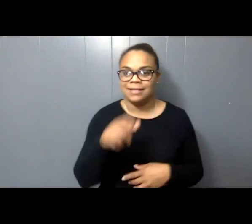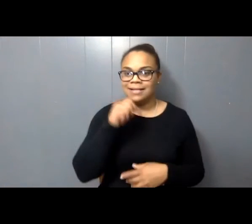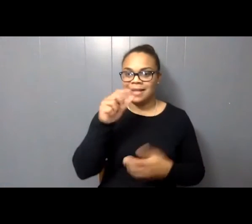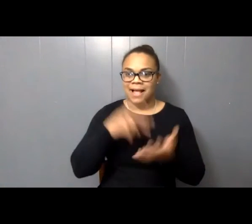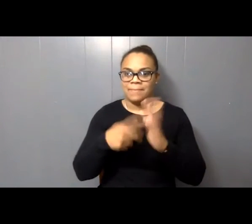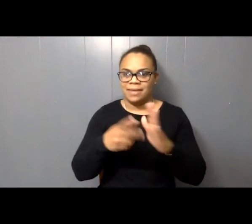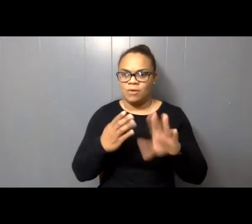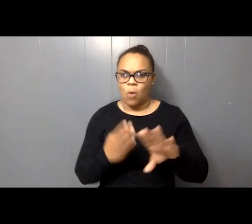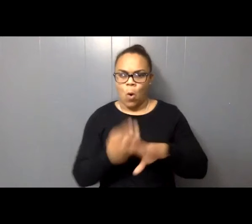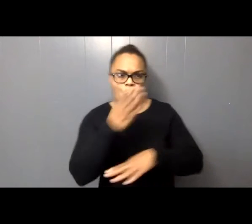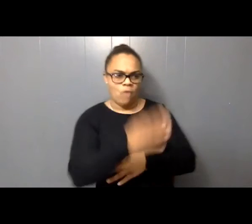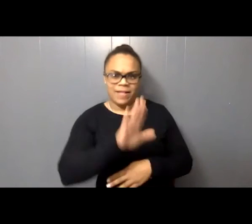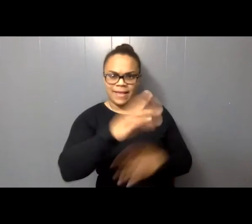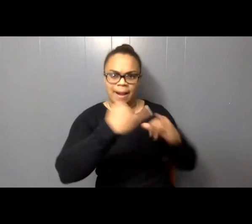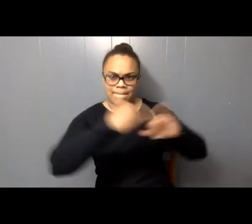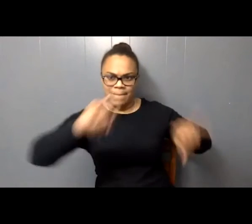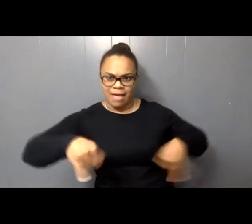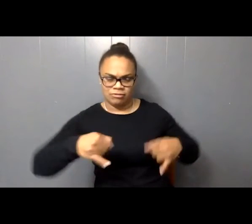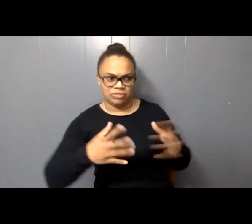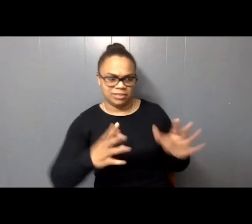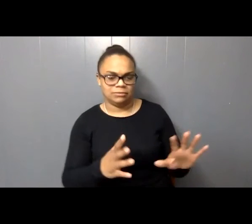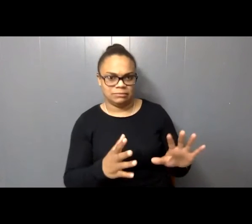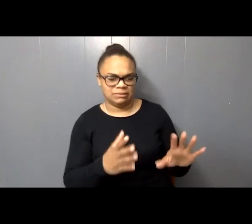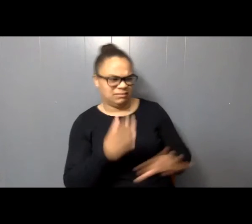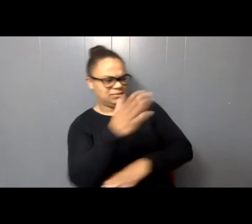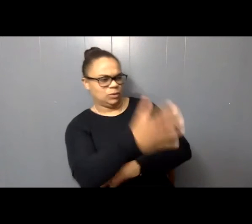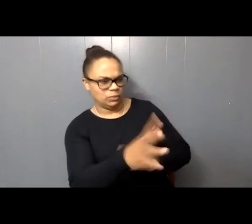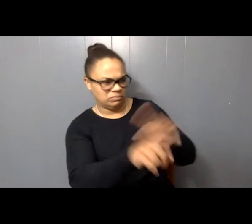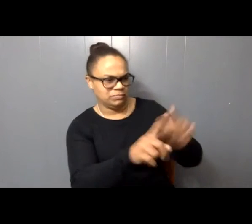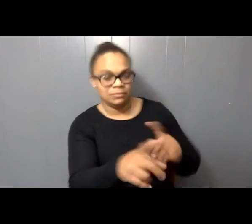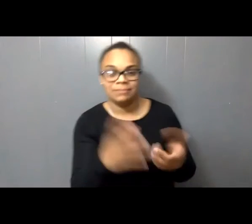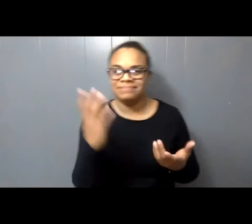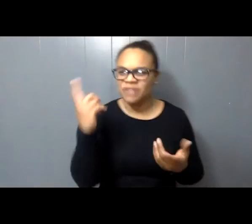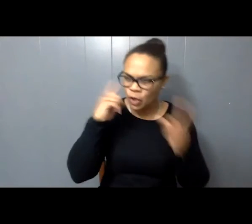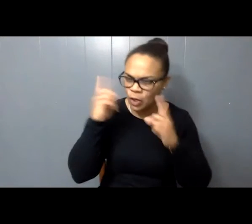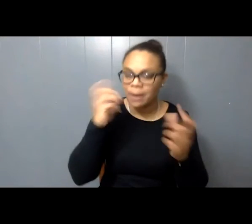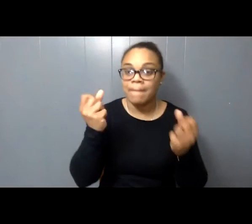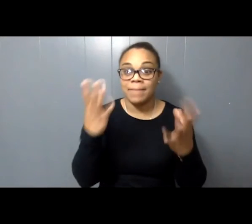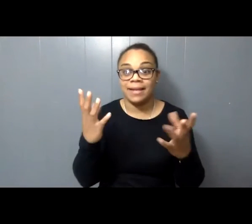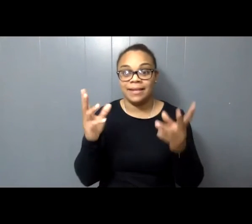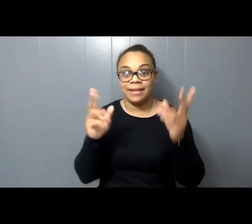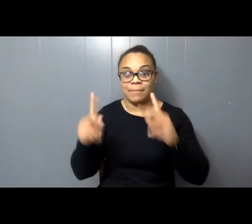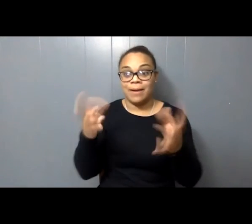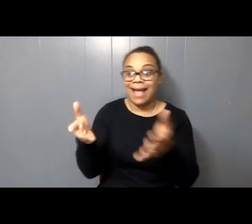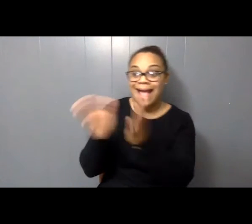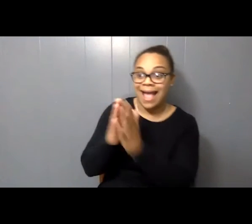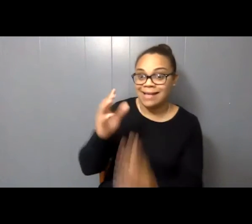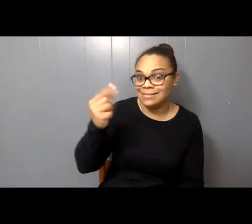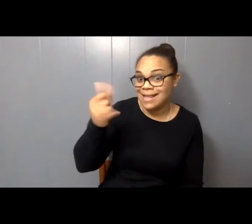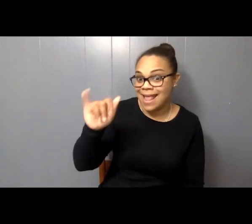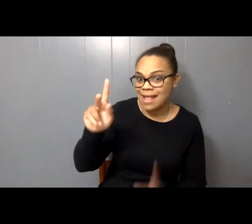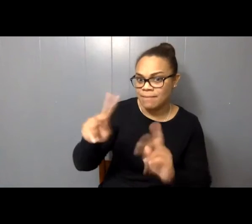boundaries. You know, I have a lot of people asking gay people like how they have sex, for example, and that is